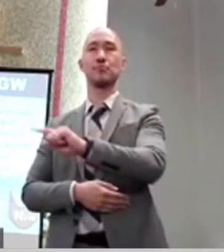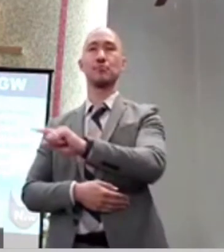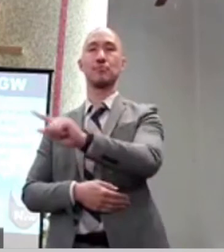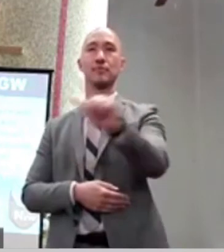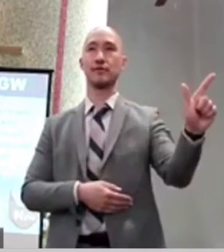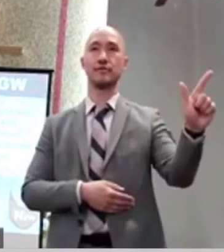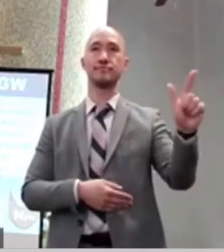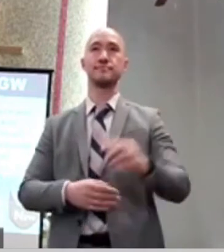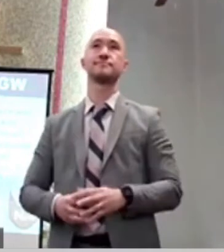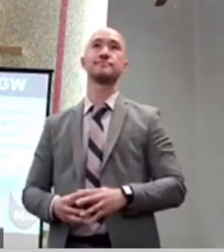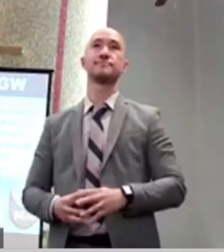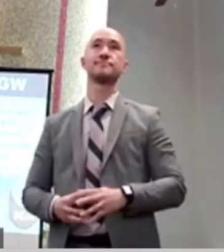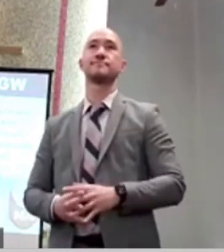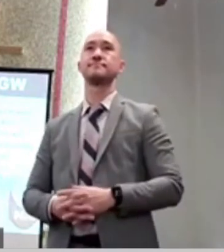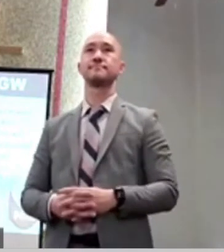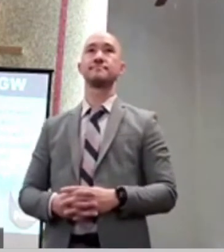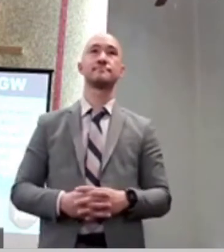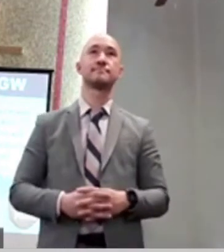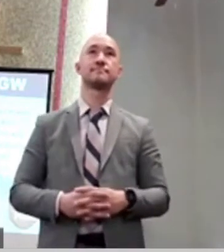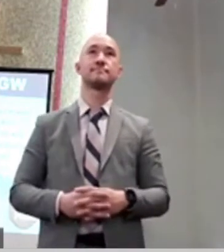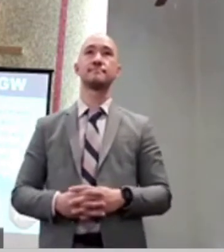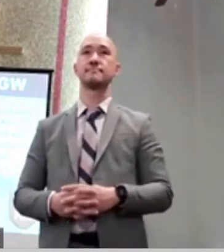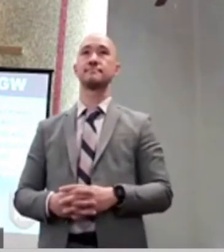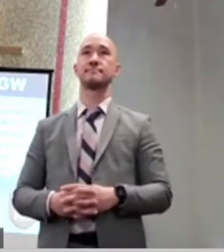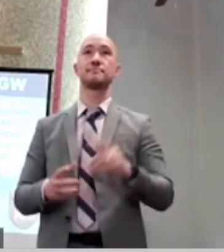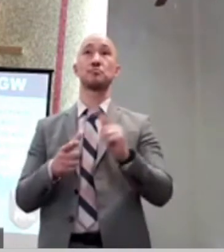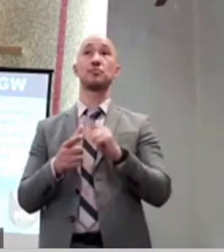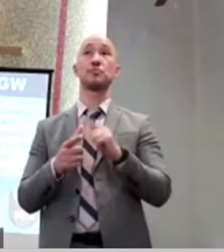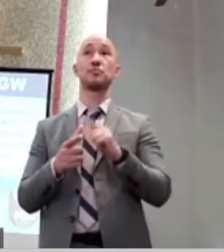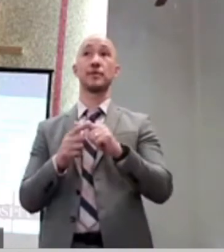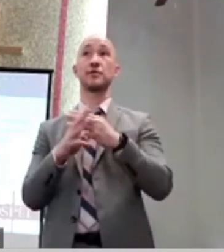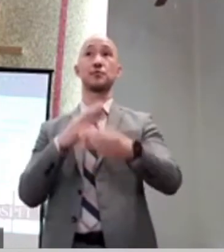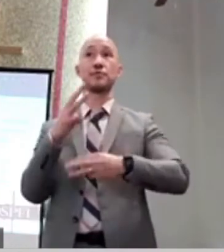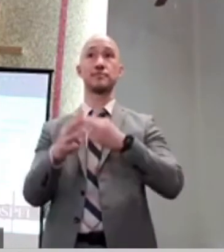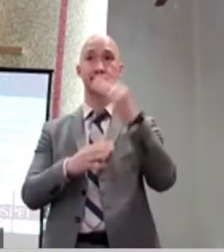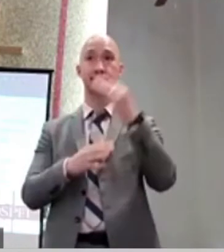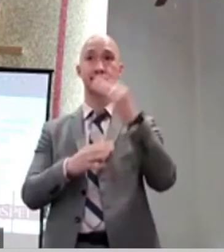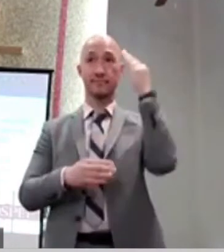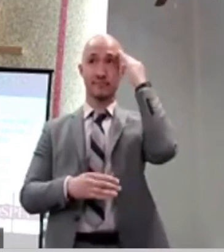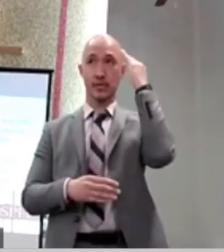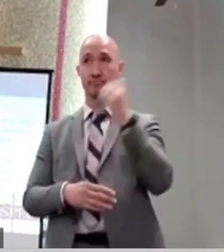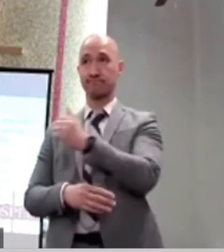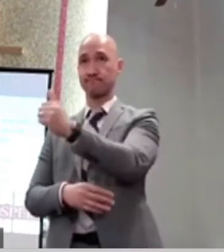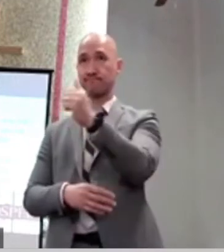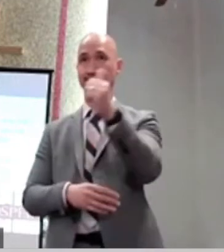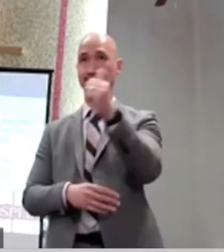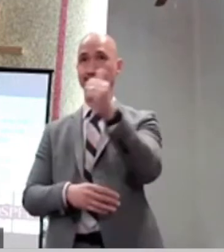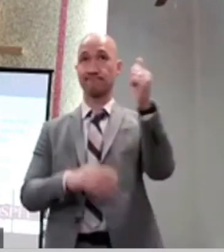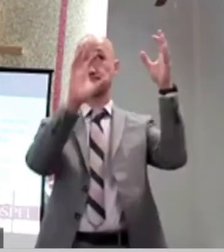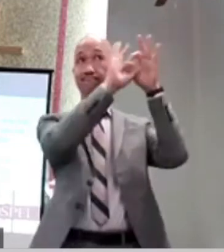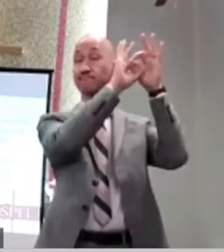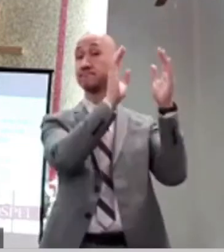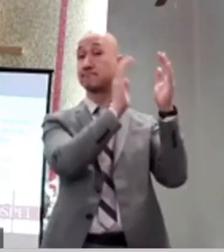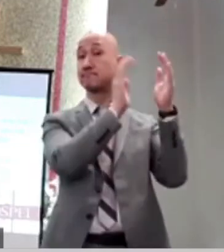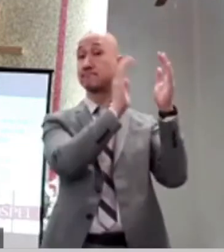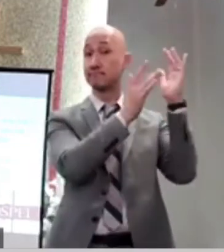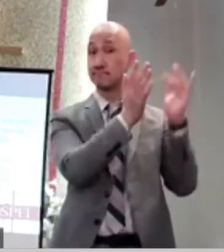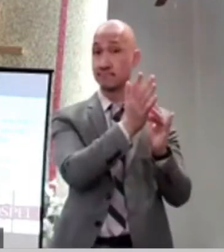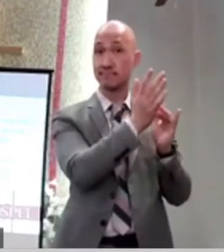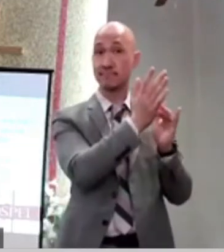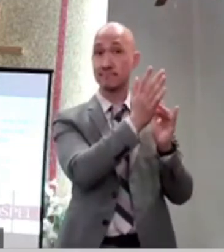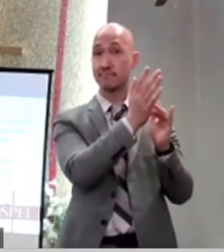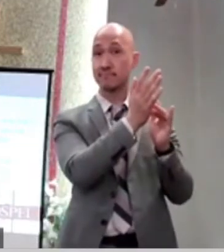cliquish. This is how the world will know that we are his disciples, as he says here. I'm giving you a